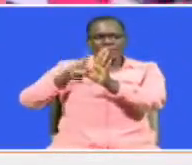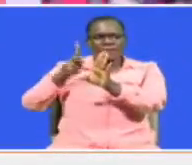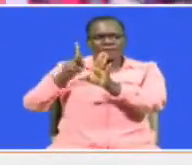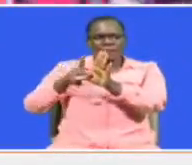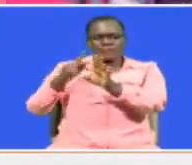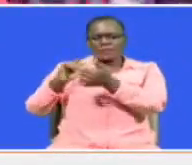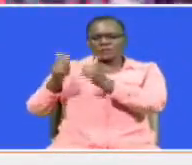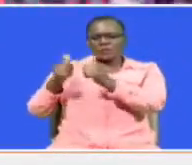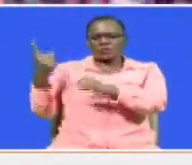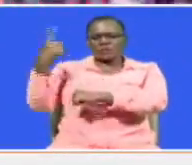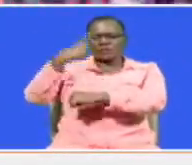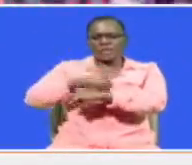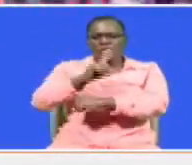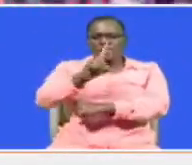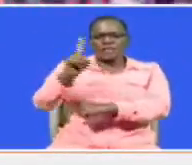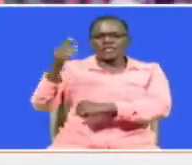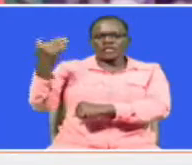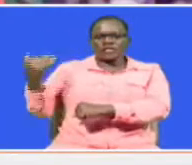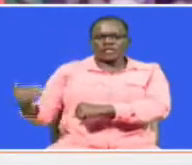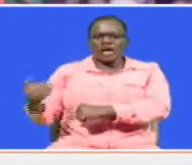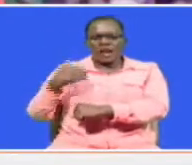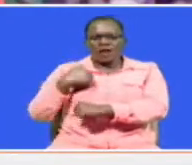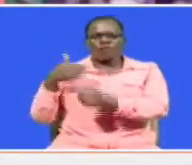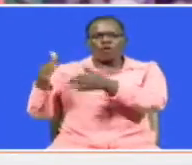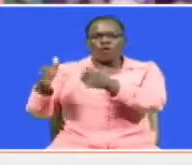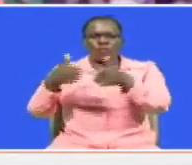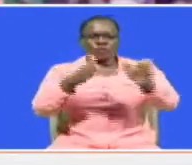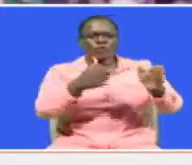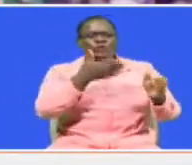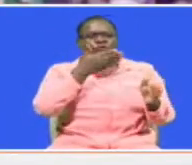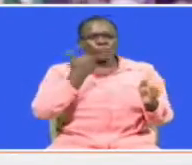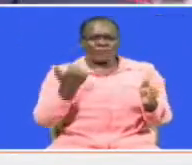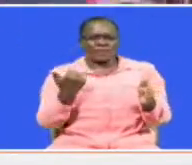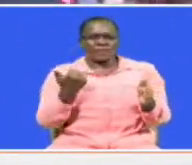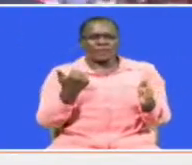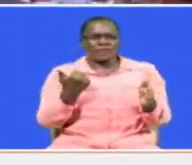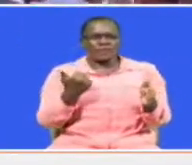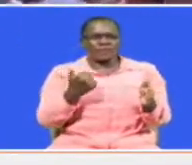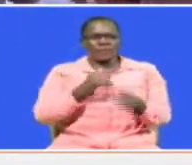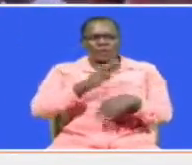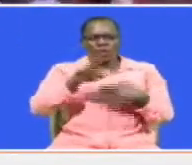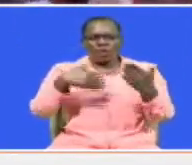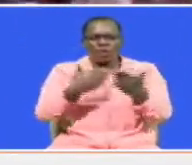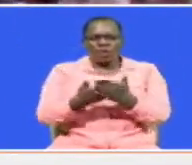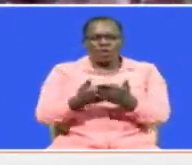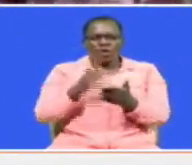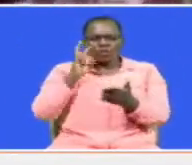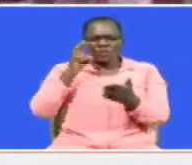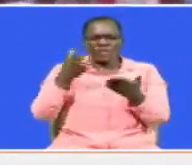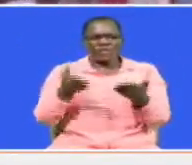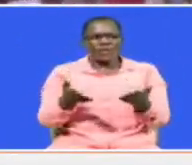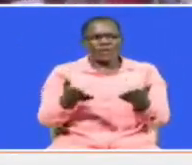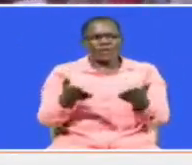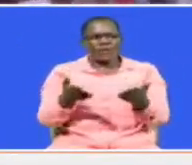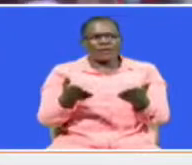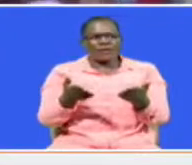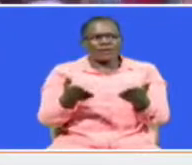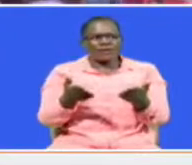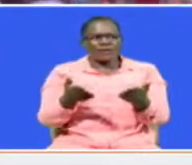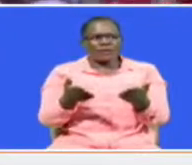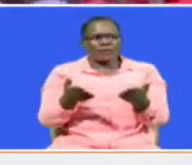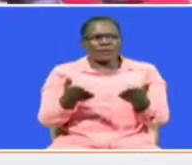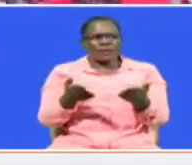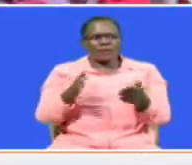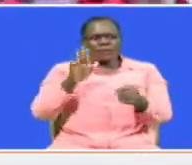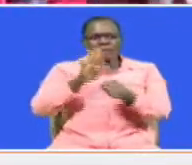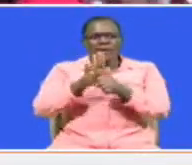this sports day, every child has an opportunity to be the best of themselves. One of the things that you have mentioned about talent, few